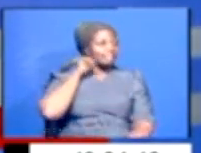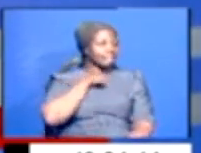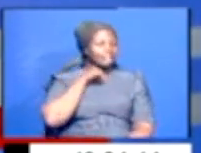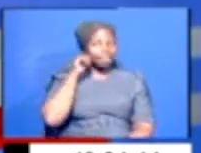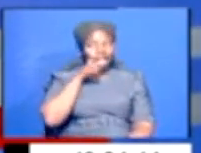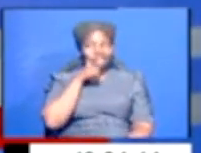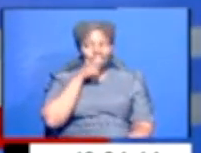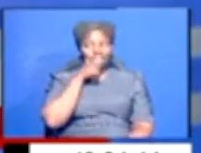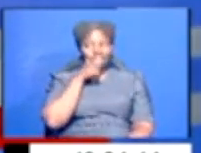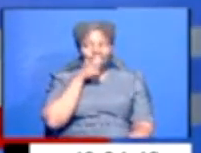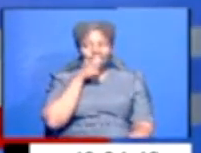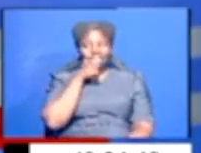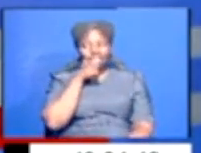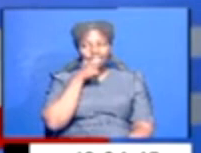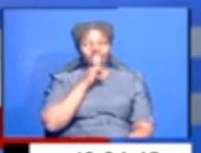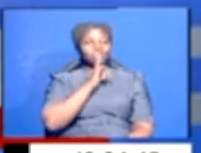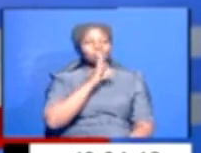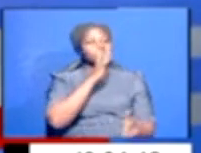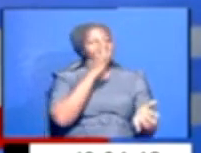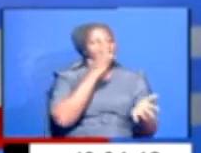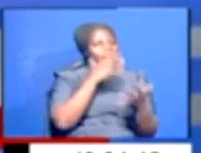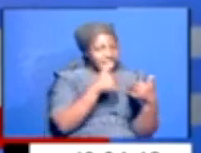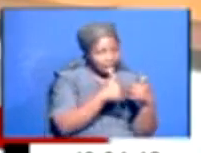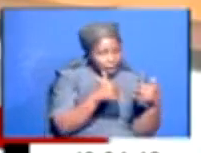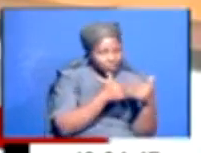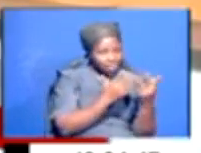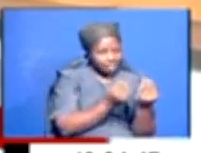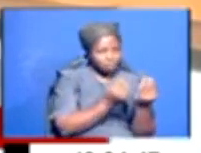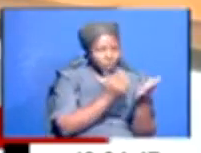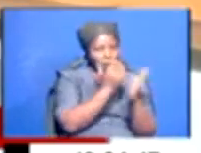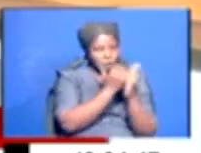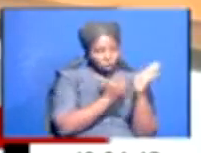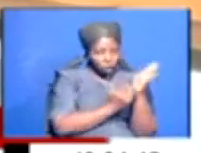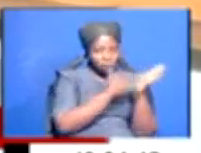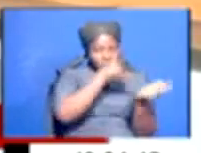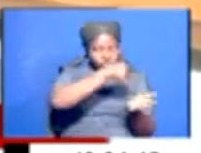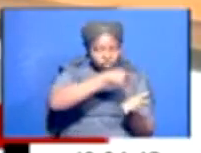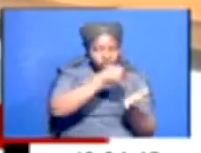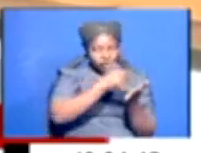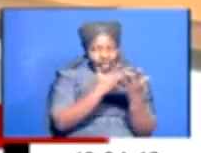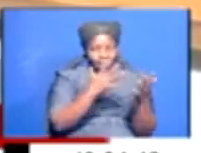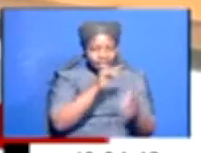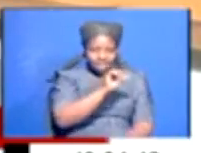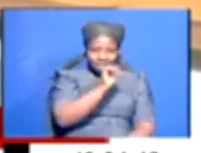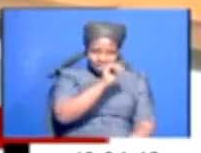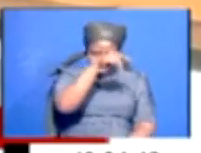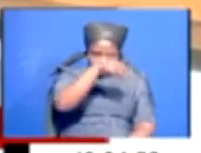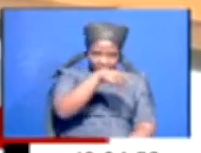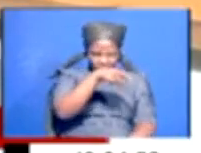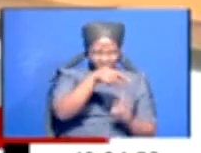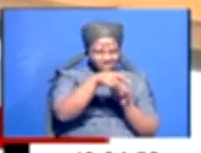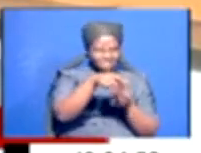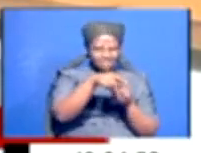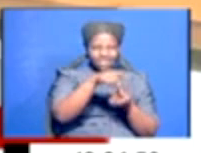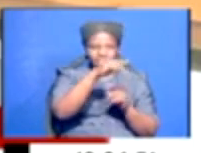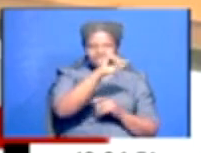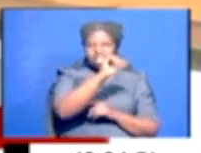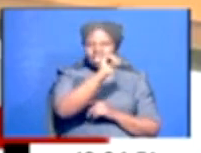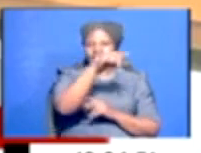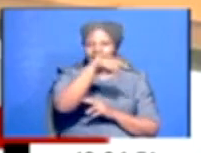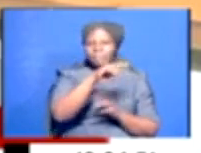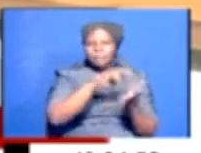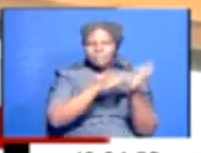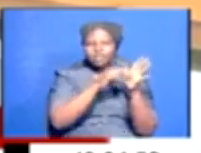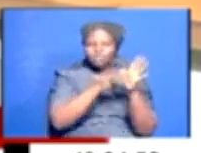GAPS is a simple program and it's an inclusive pathway. And GAPS is an acronym, as it simply means gather,